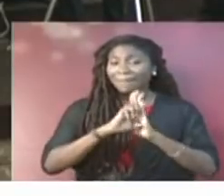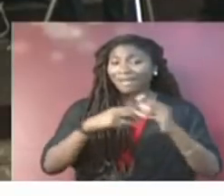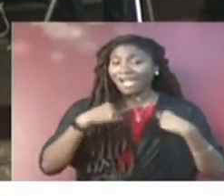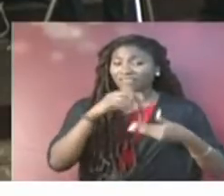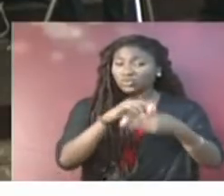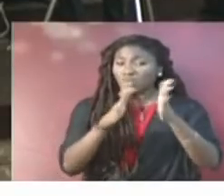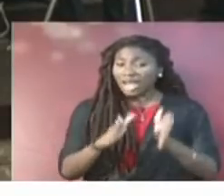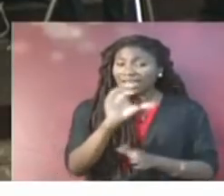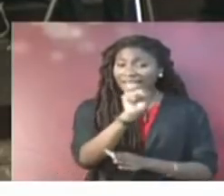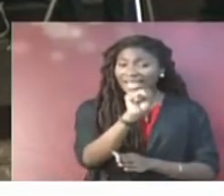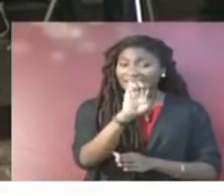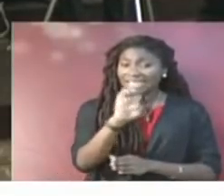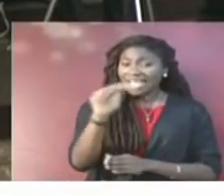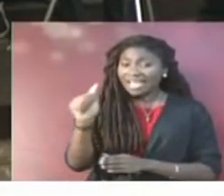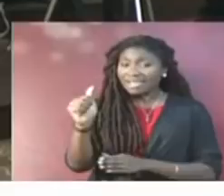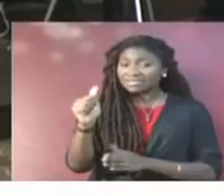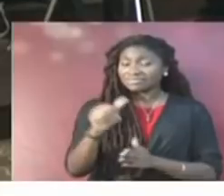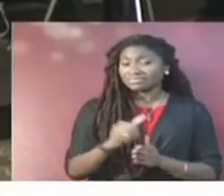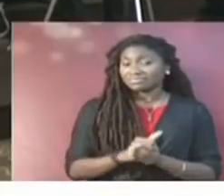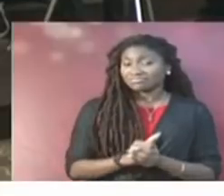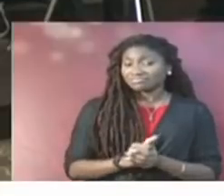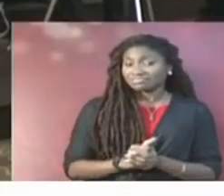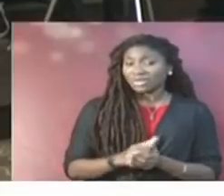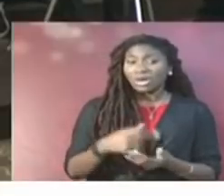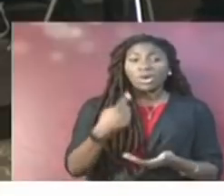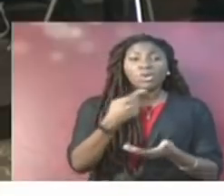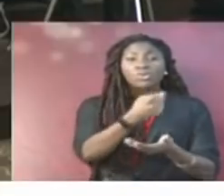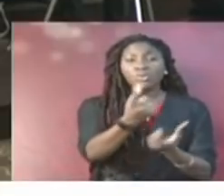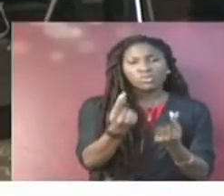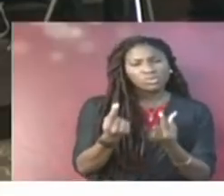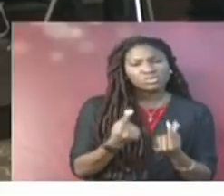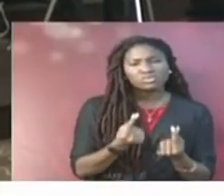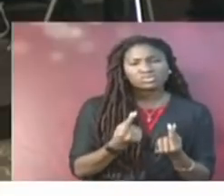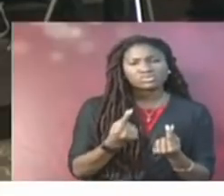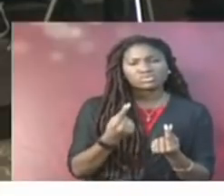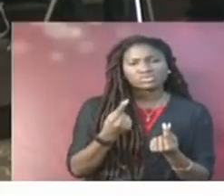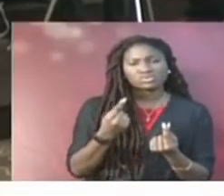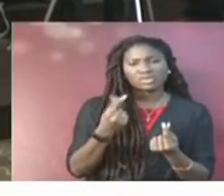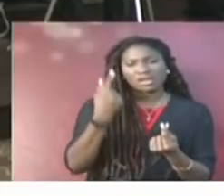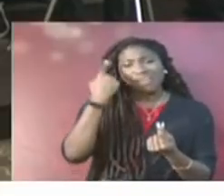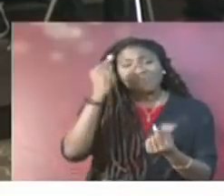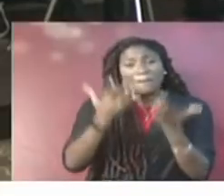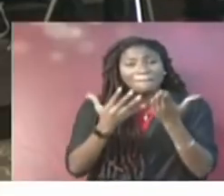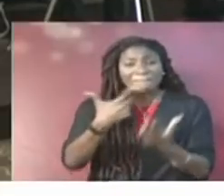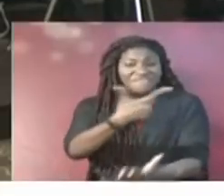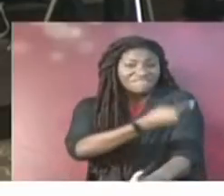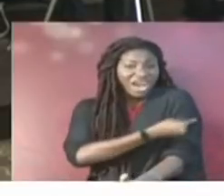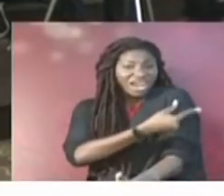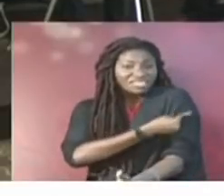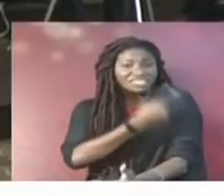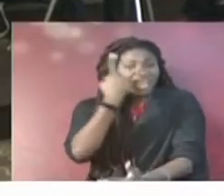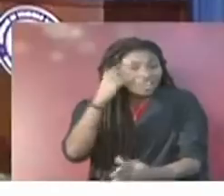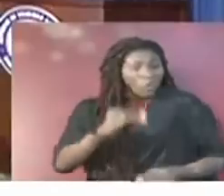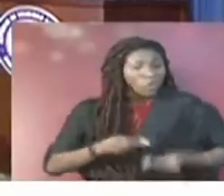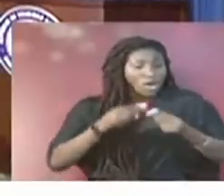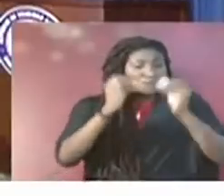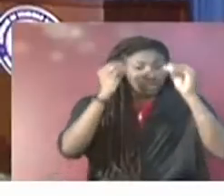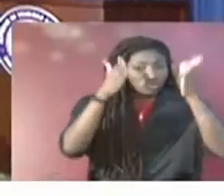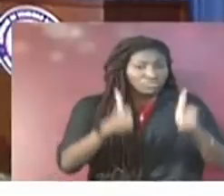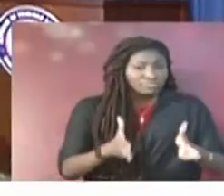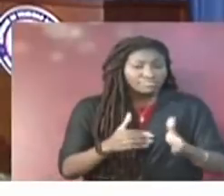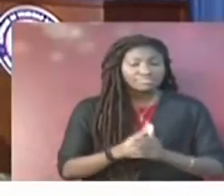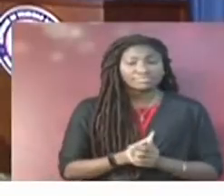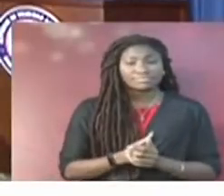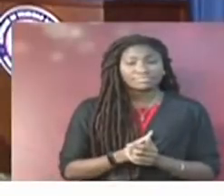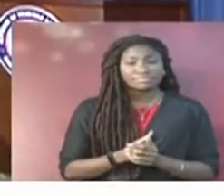they are wondering if there's going to be any special consideration for them in this vaccination drive that's coming up. Thank you. So I reached